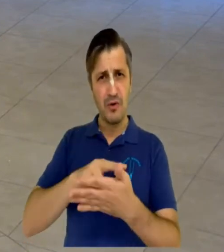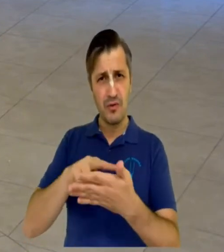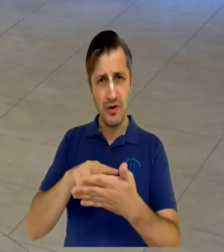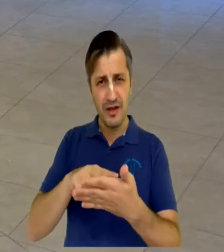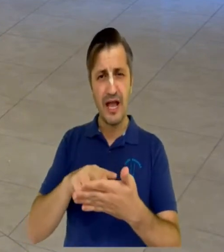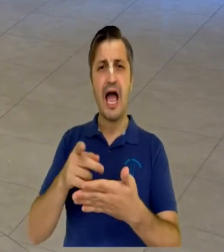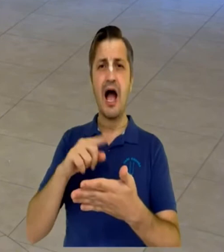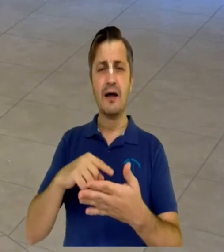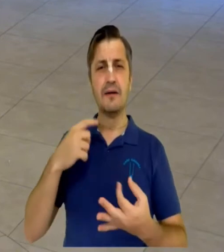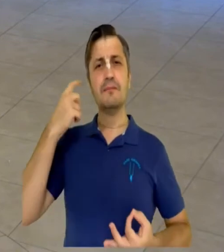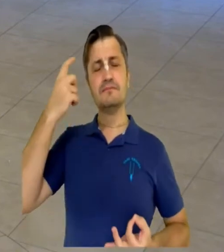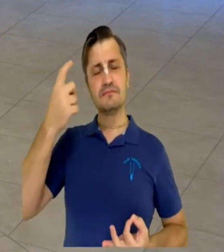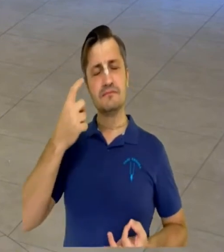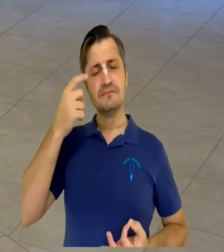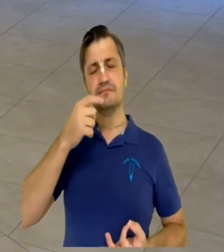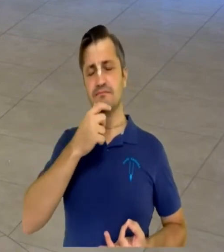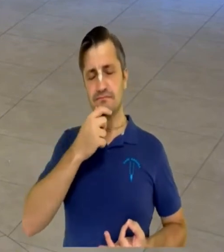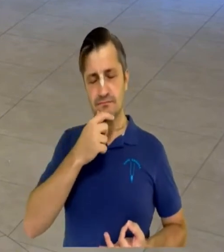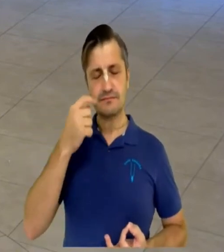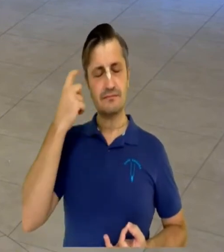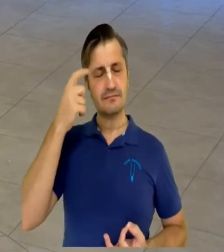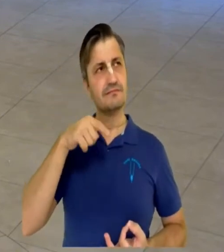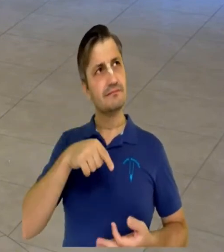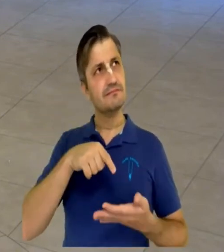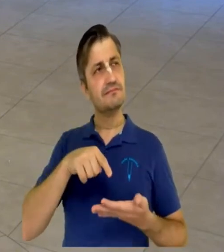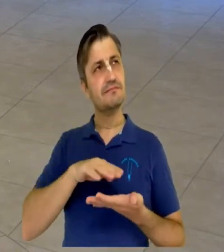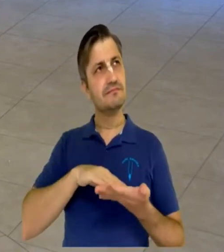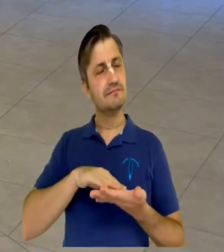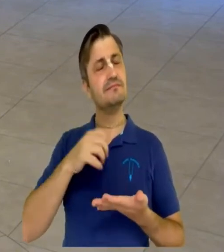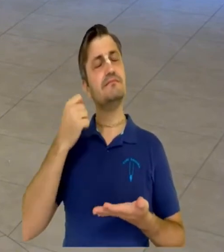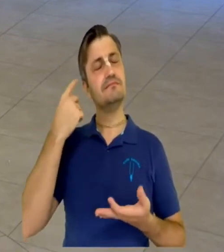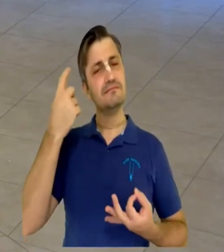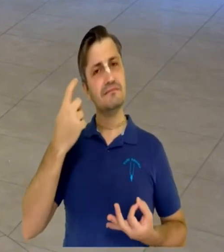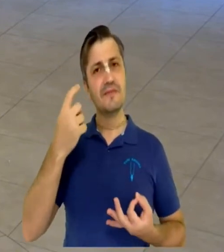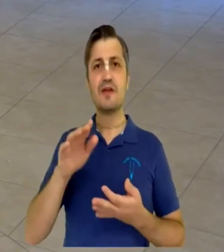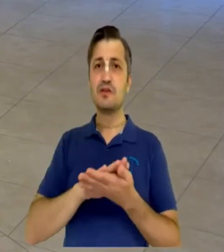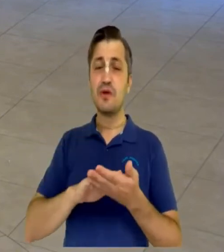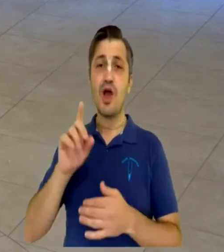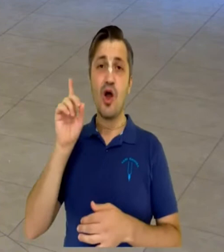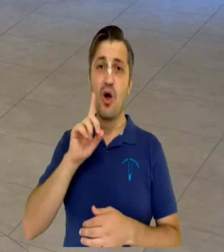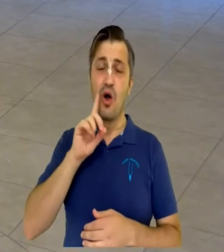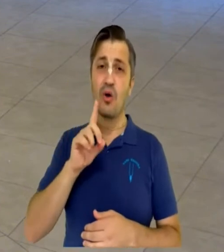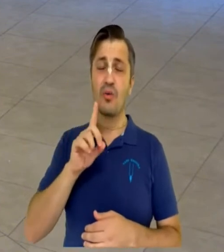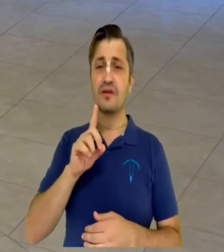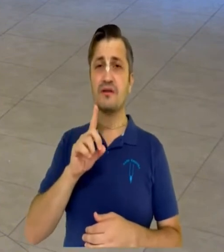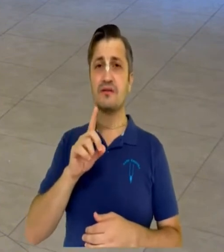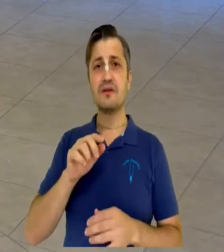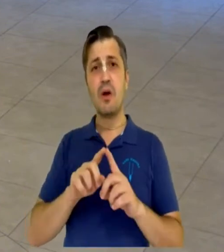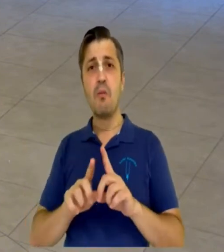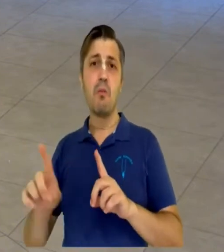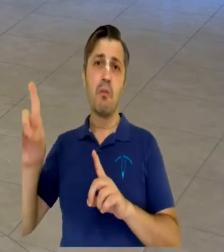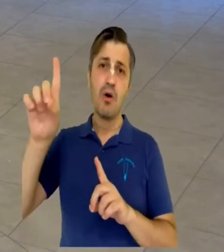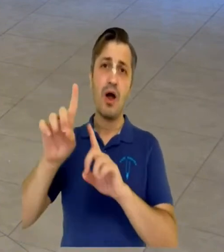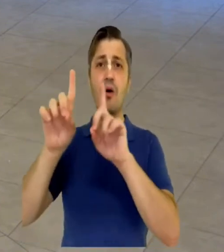this. So there's always question of superiority and inferiority, and to understand that we are always inferior we are the